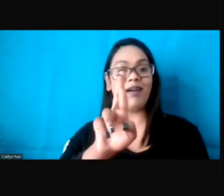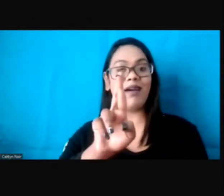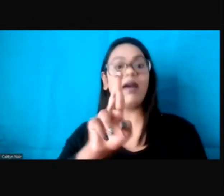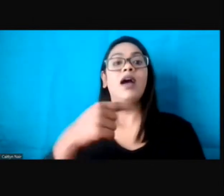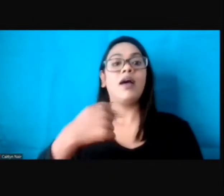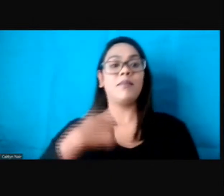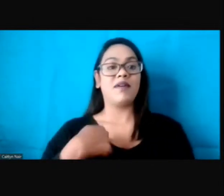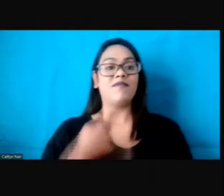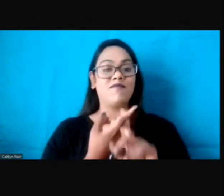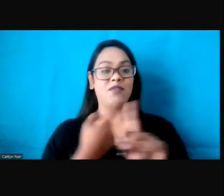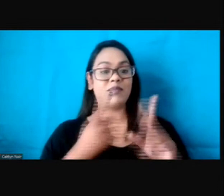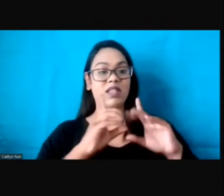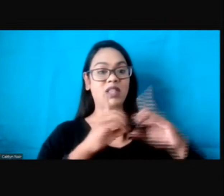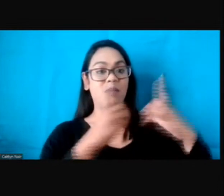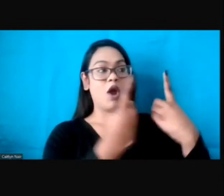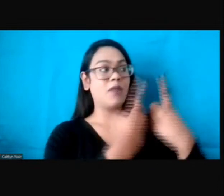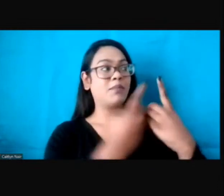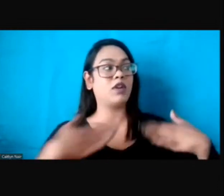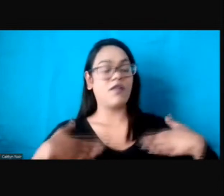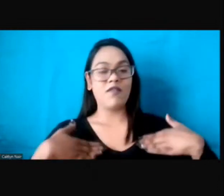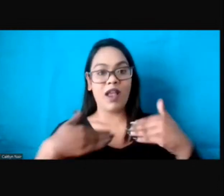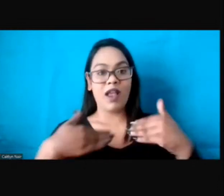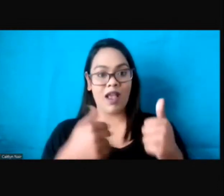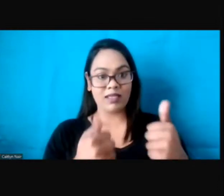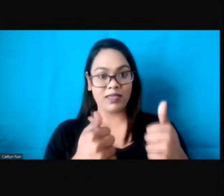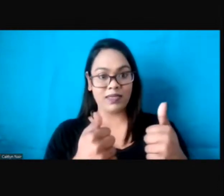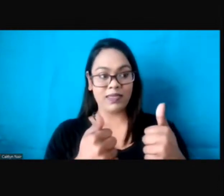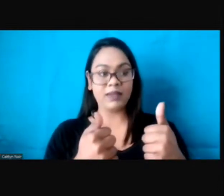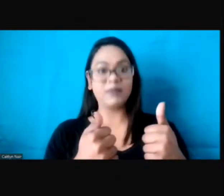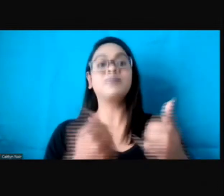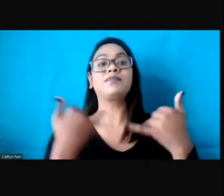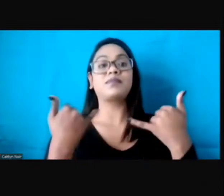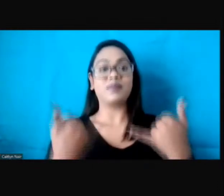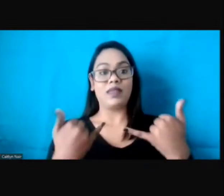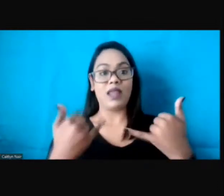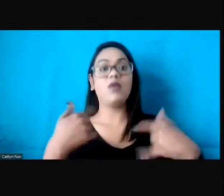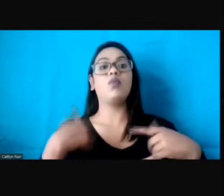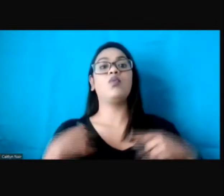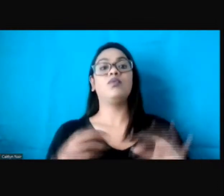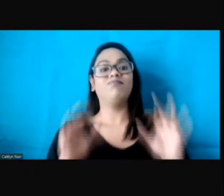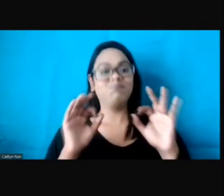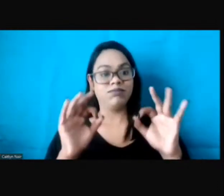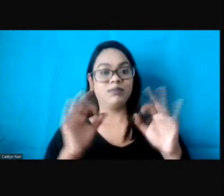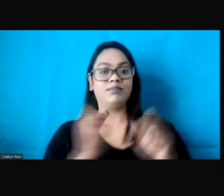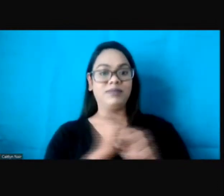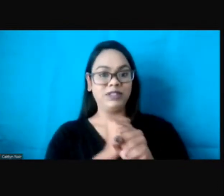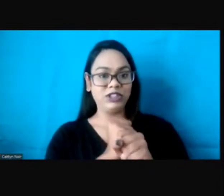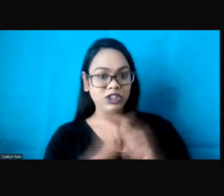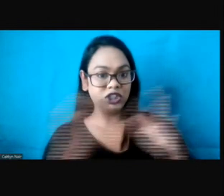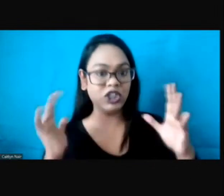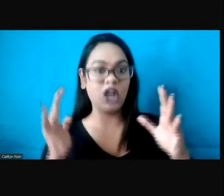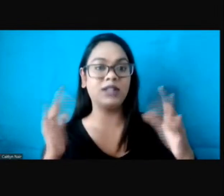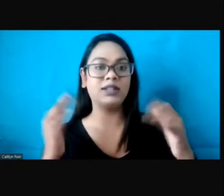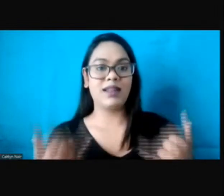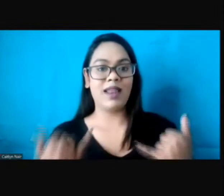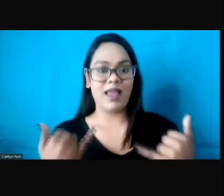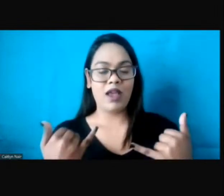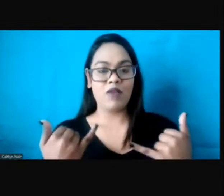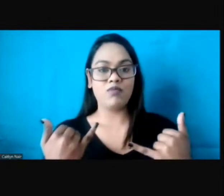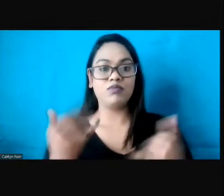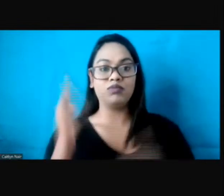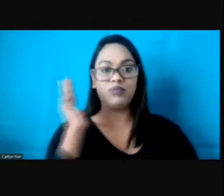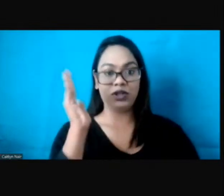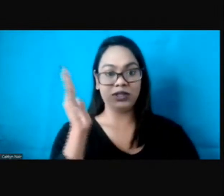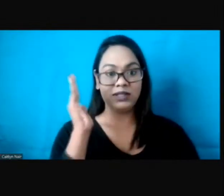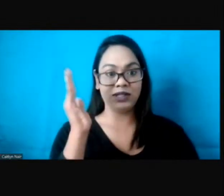Health. Without wasting any time, we're going to officially declare this media briefing open. And I'm going